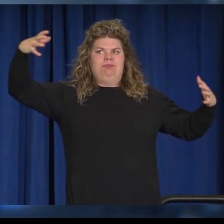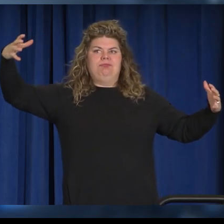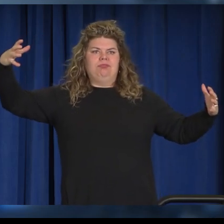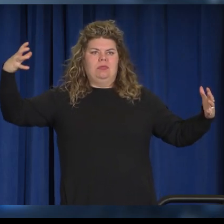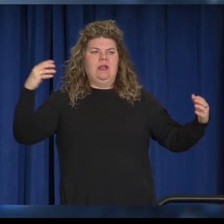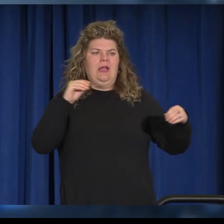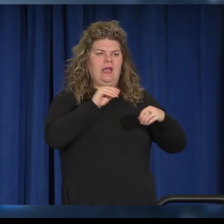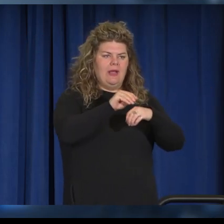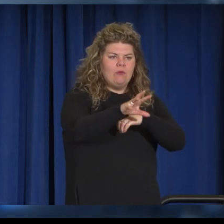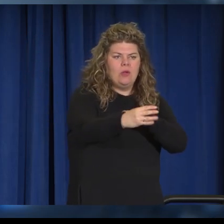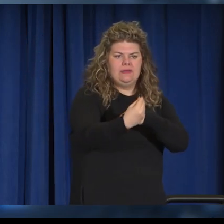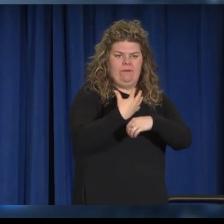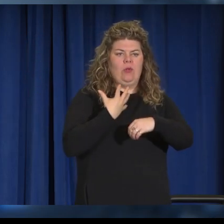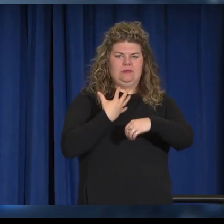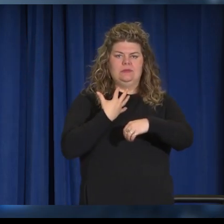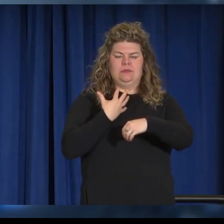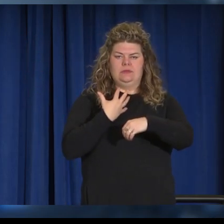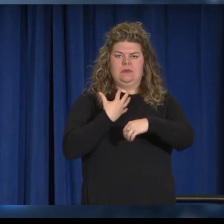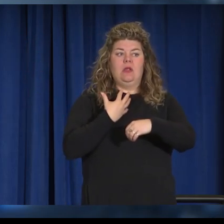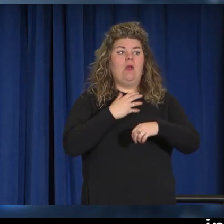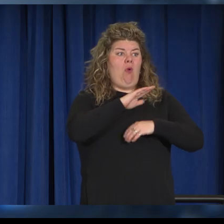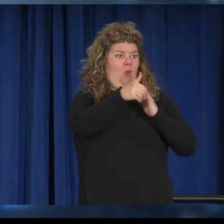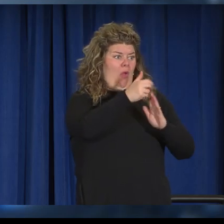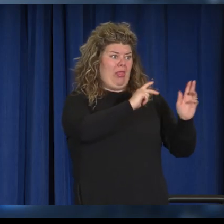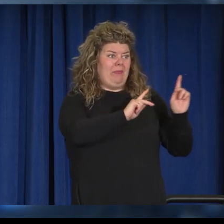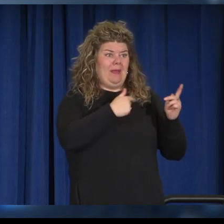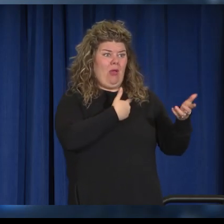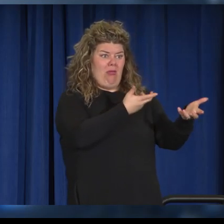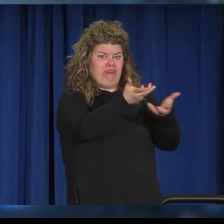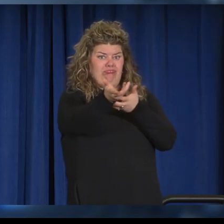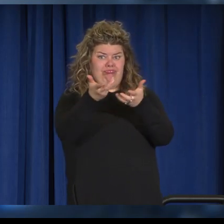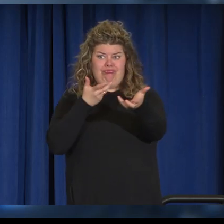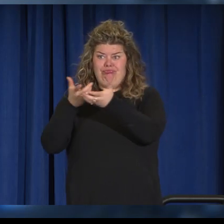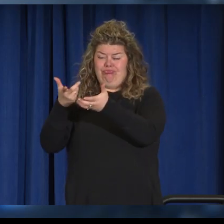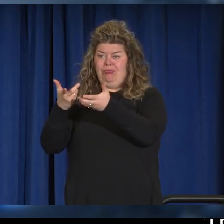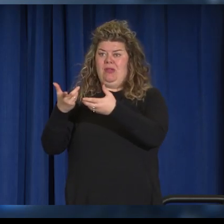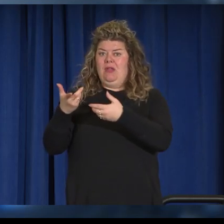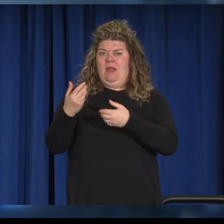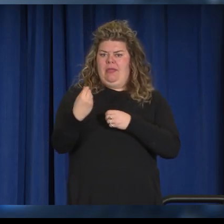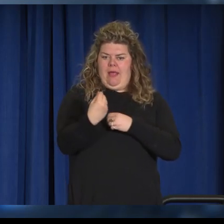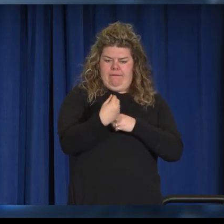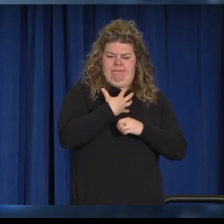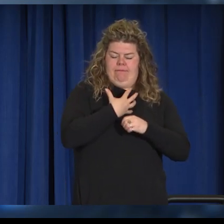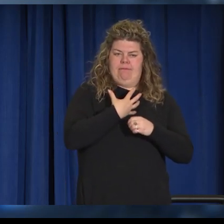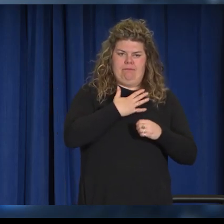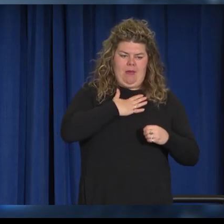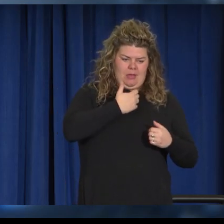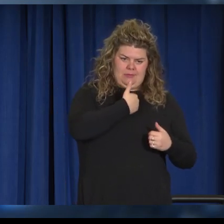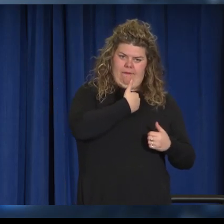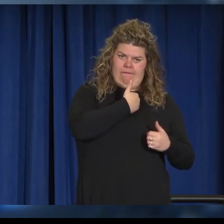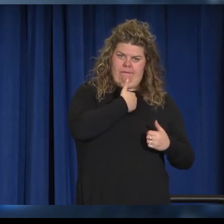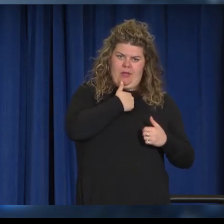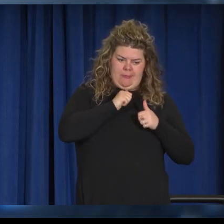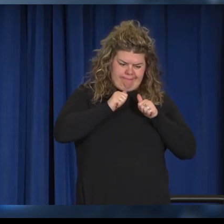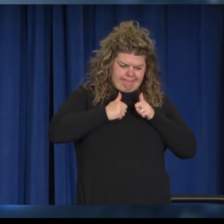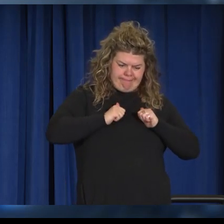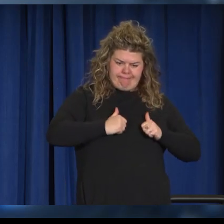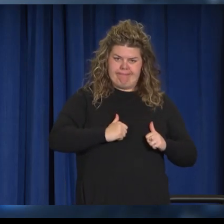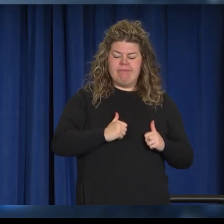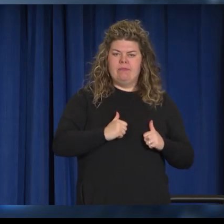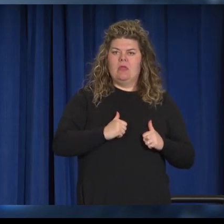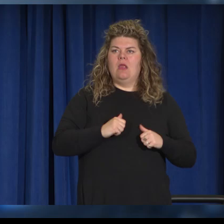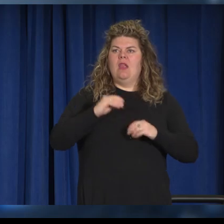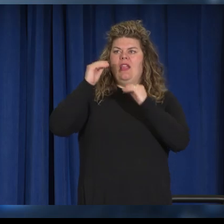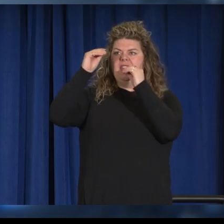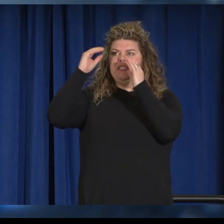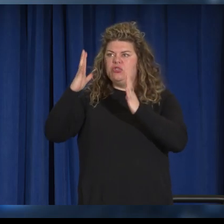other. The people that we interact with shape and define our self-efficacy. The teachers that we encounter,